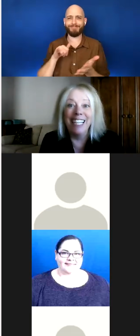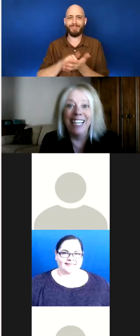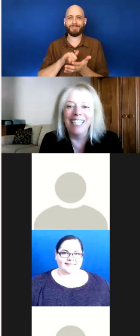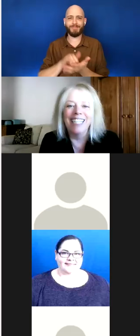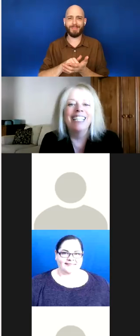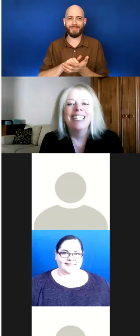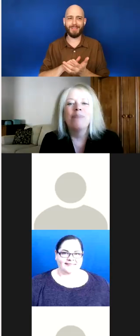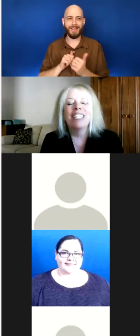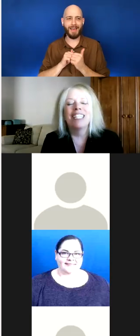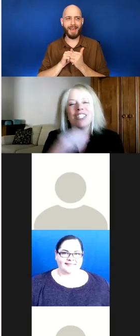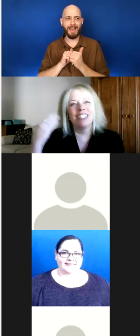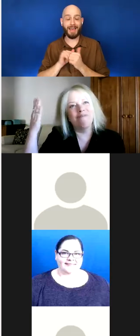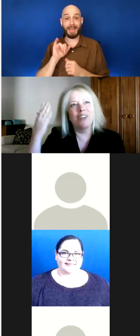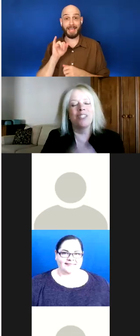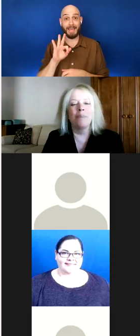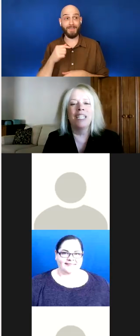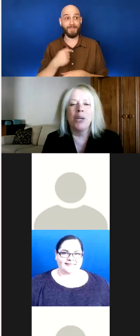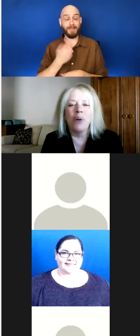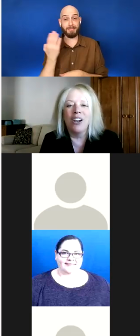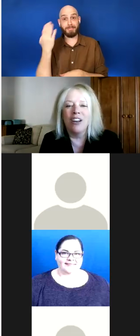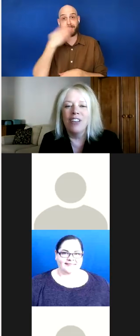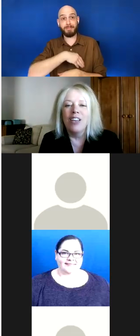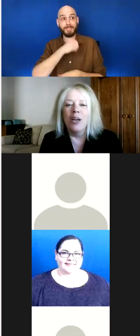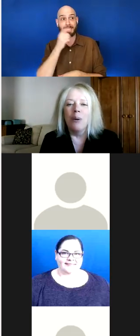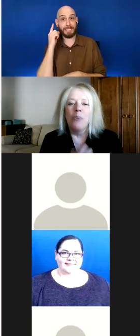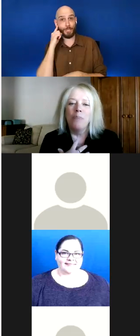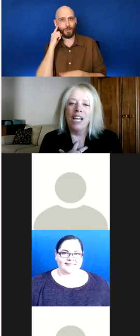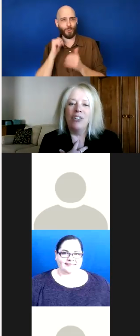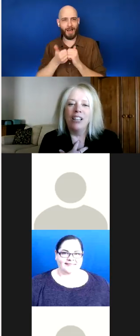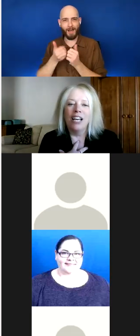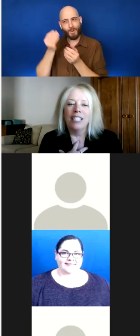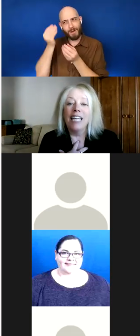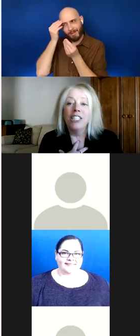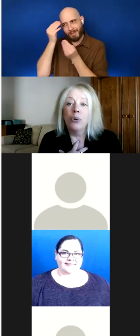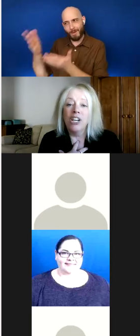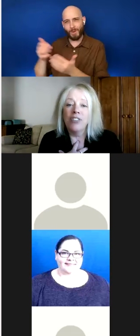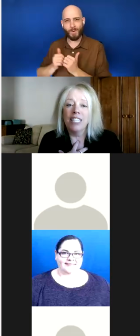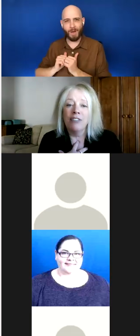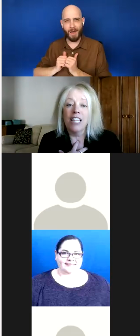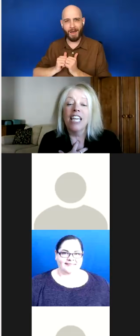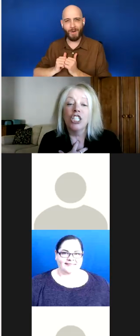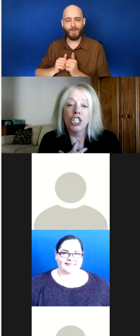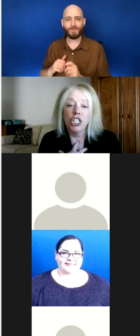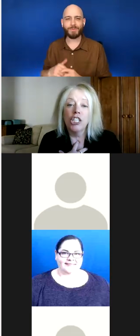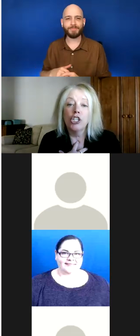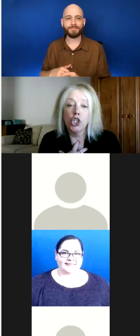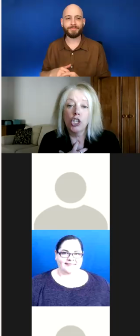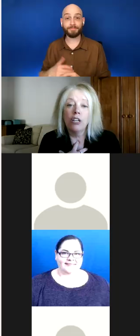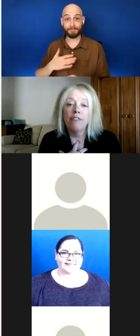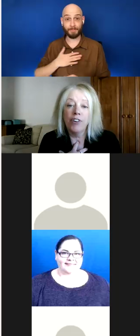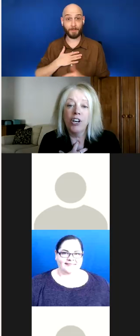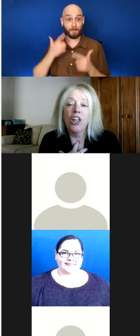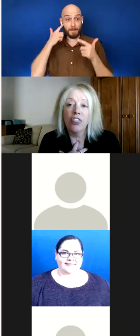I didn't hear. But it's just, something to be aware of. With my hearing loss, I don't hear the sounds like t,